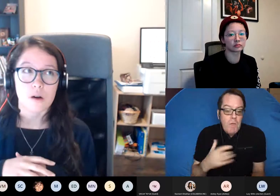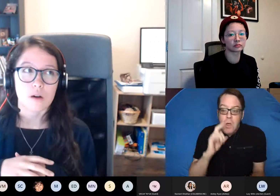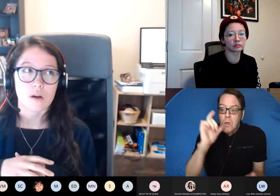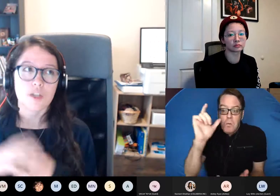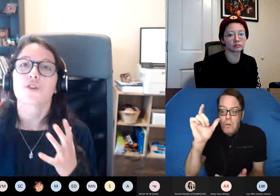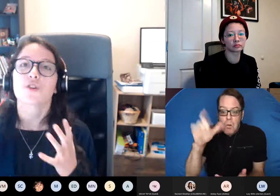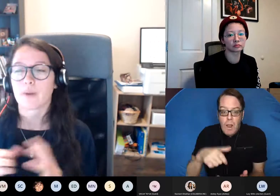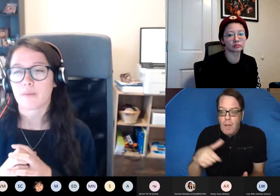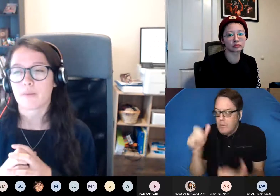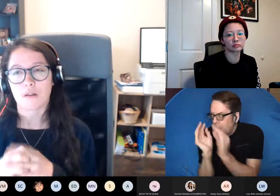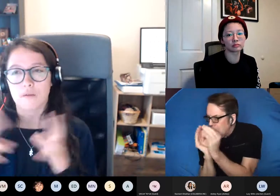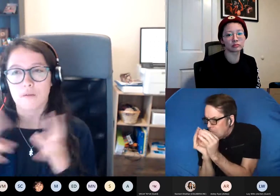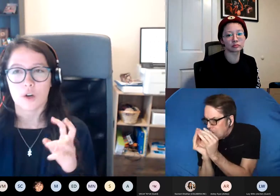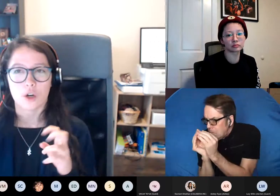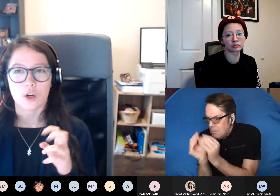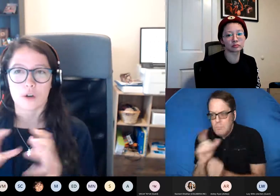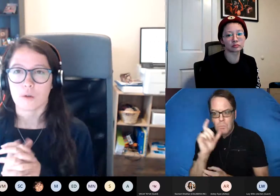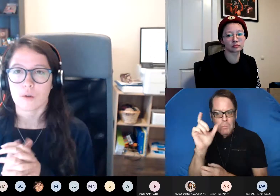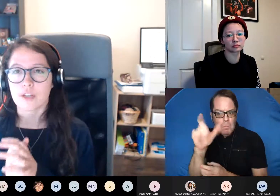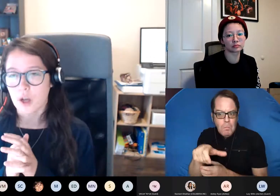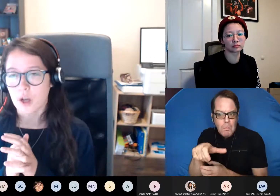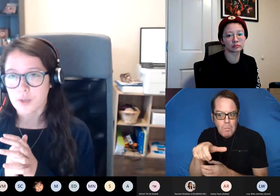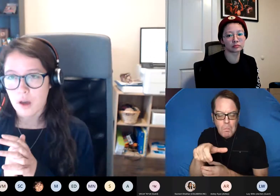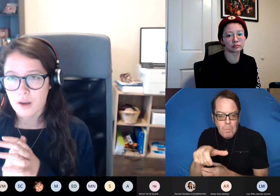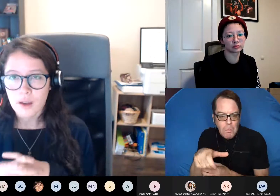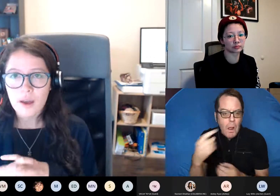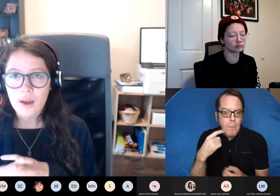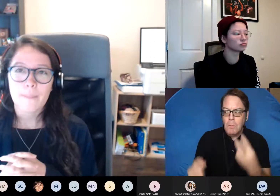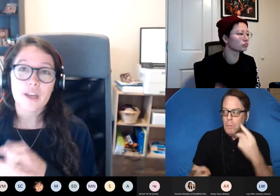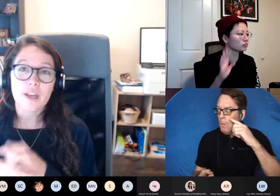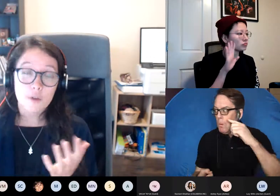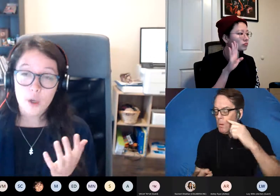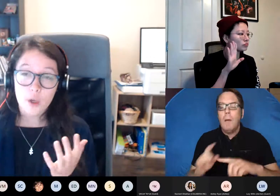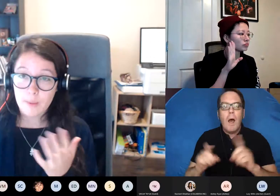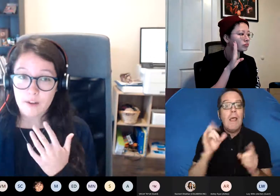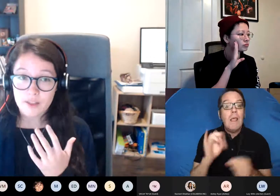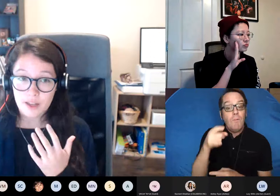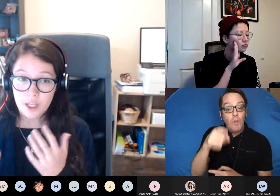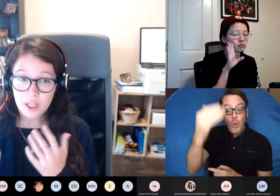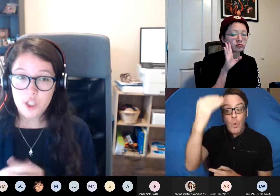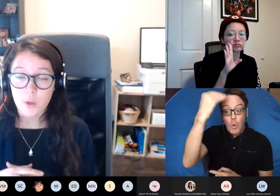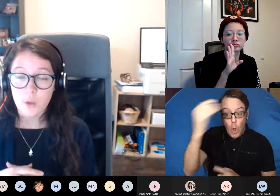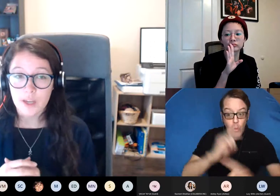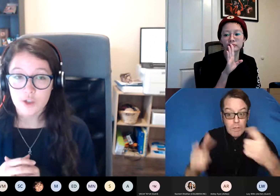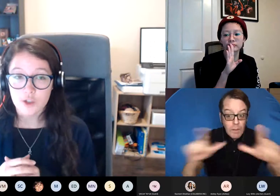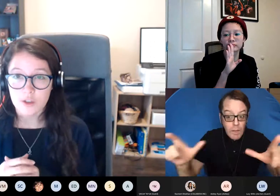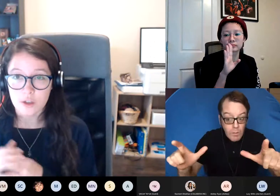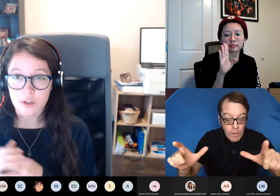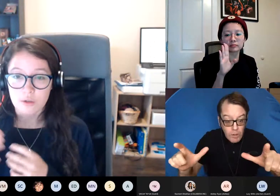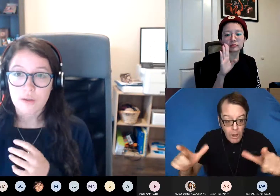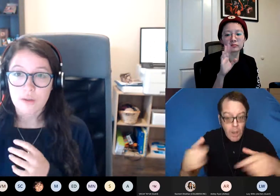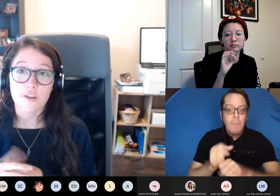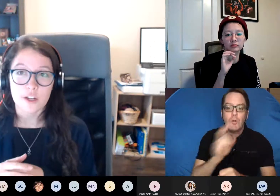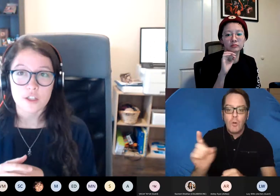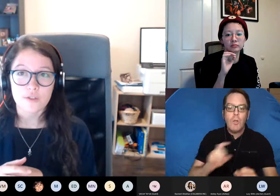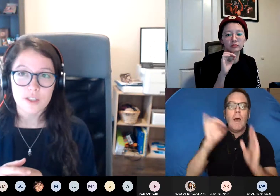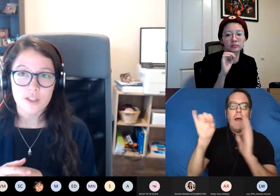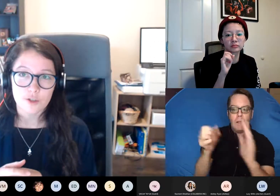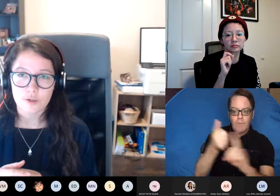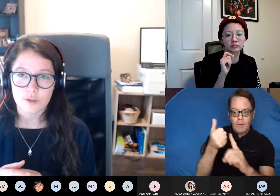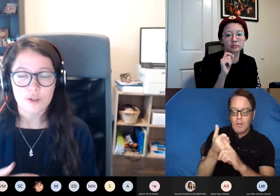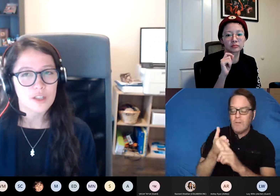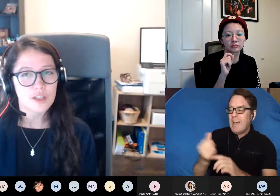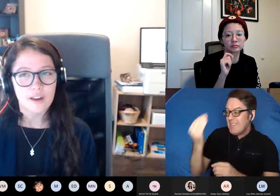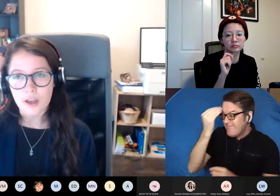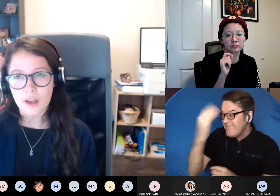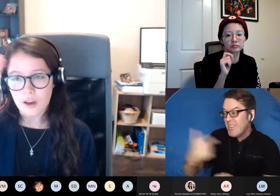awareness or concern about being overheard or eavesdropped on. But if you know any amount of sign language, you want to make sure that you identify yourself as